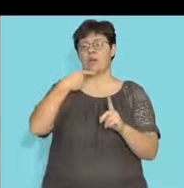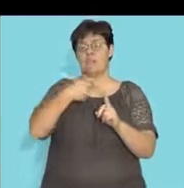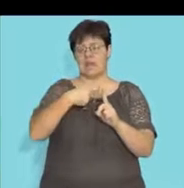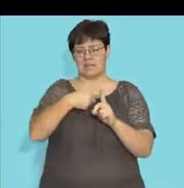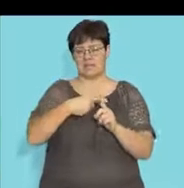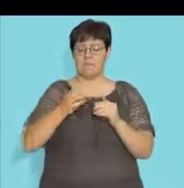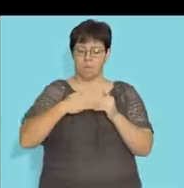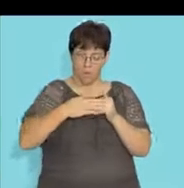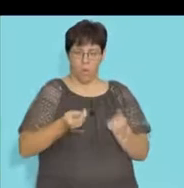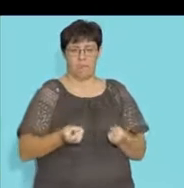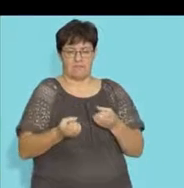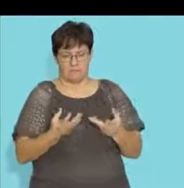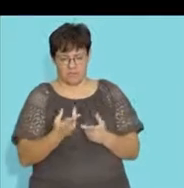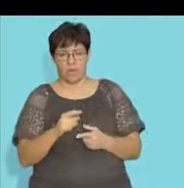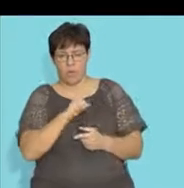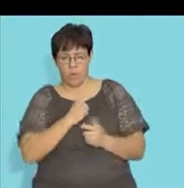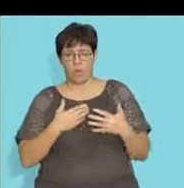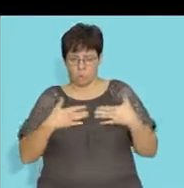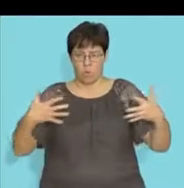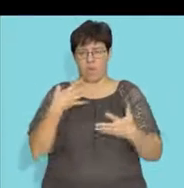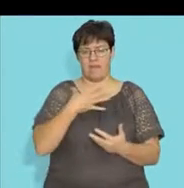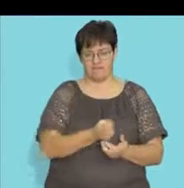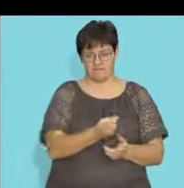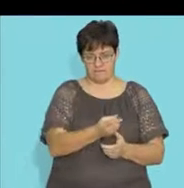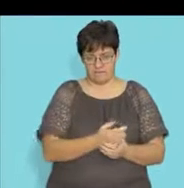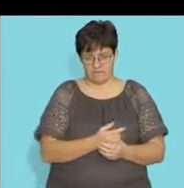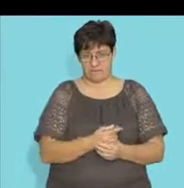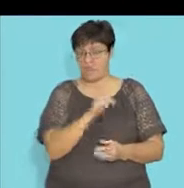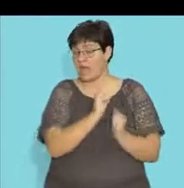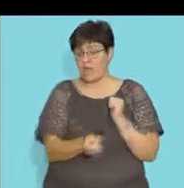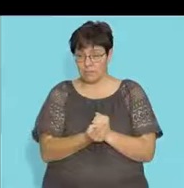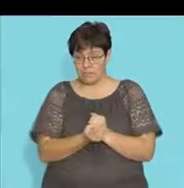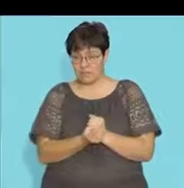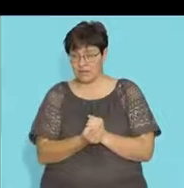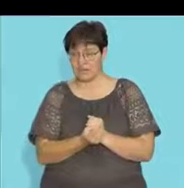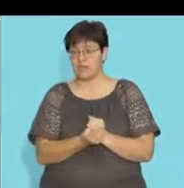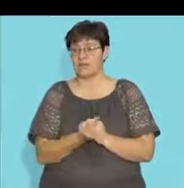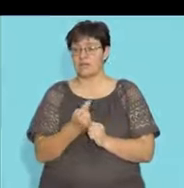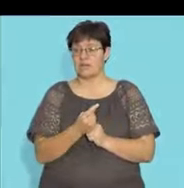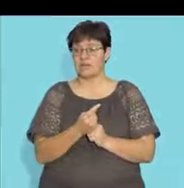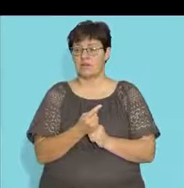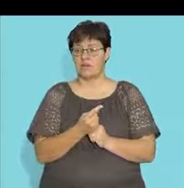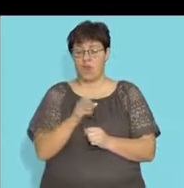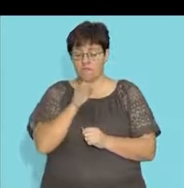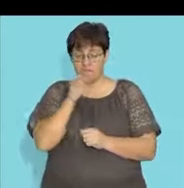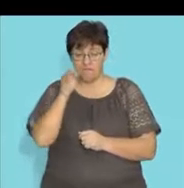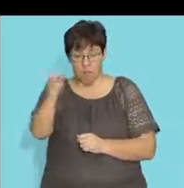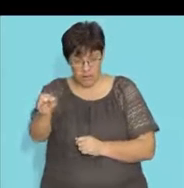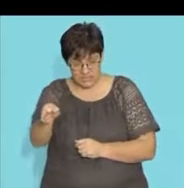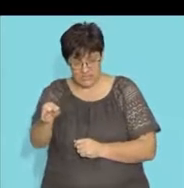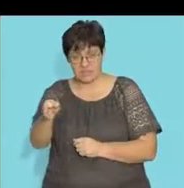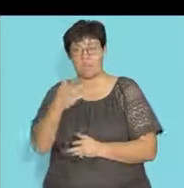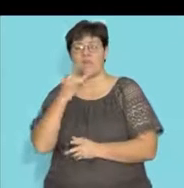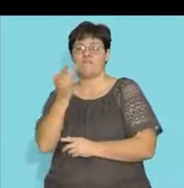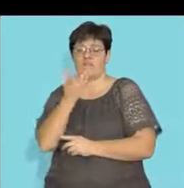to increase the hydrogen ion concentration. And if that happens, it means that my forward reaction